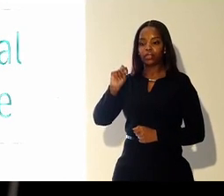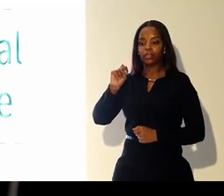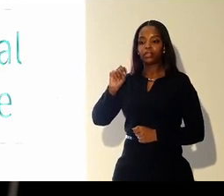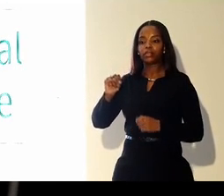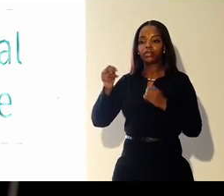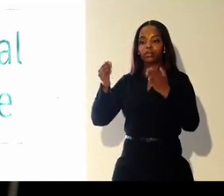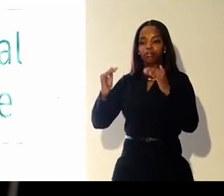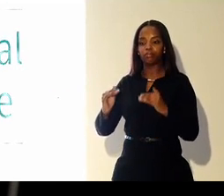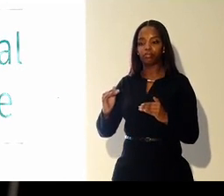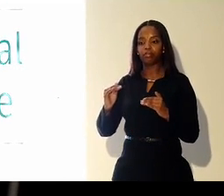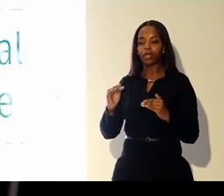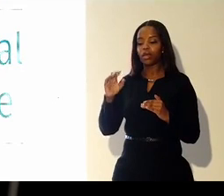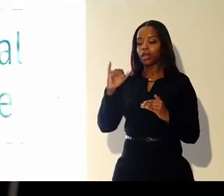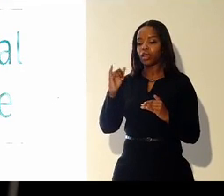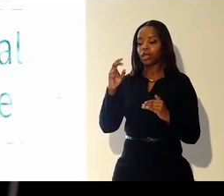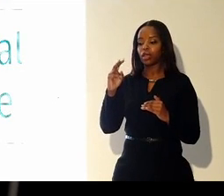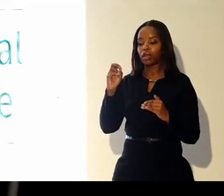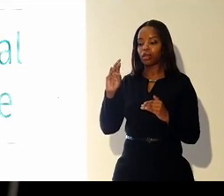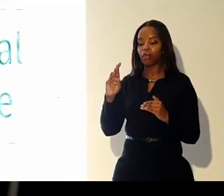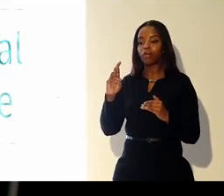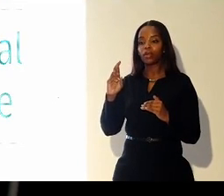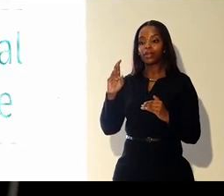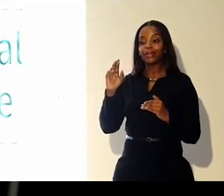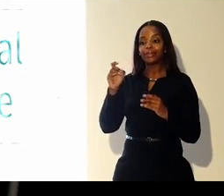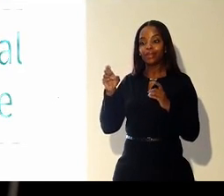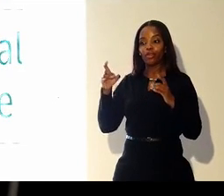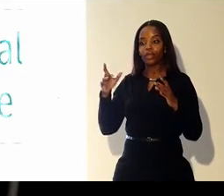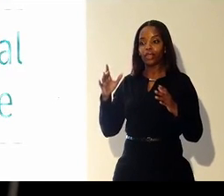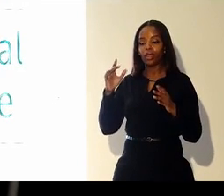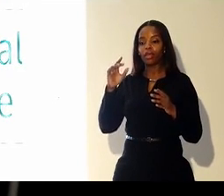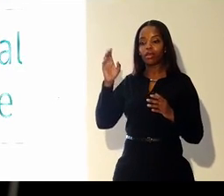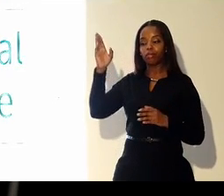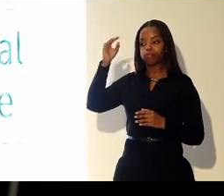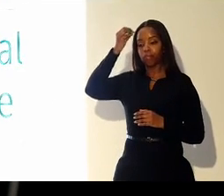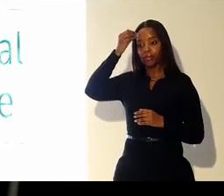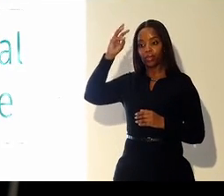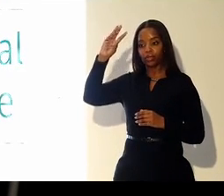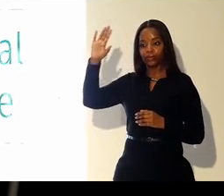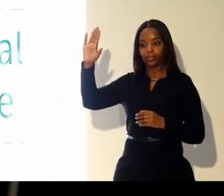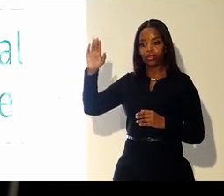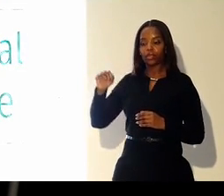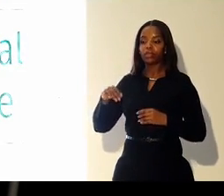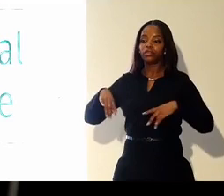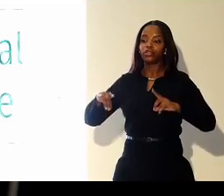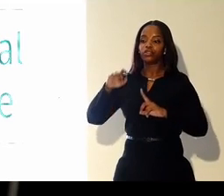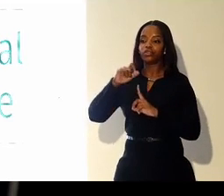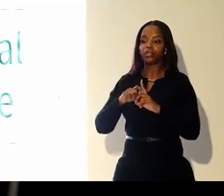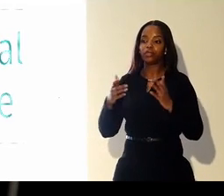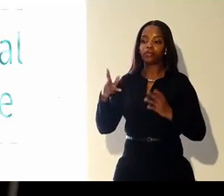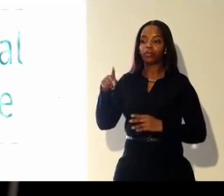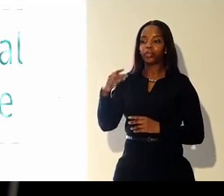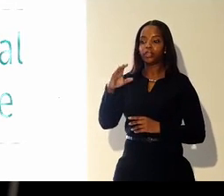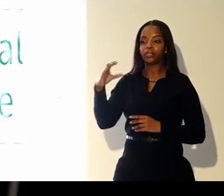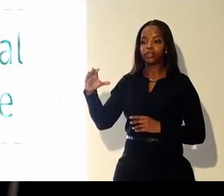Director, Pretoria Office, Mr. Alexio Musindo, the Chair of the PCC, Mr. Vali